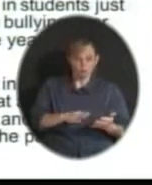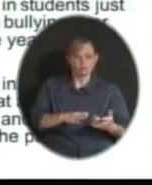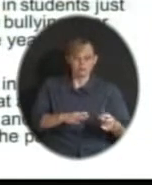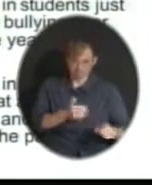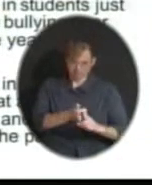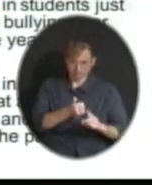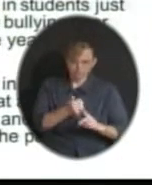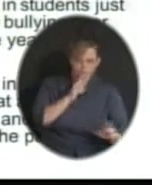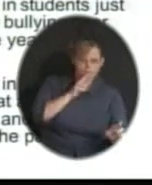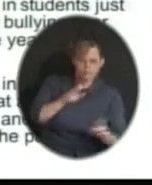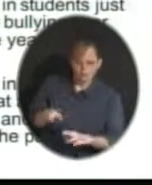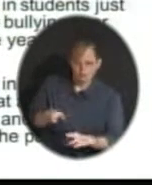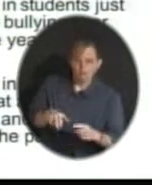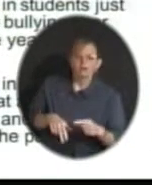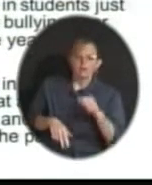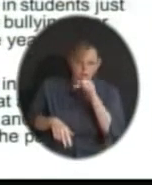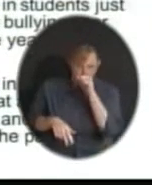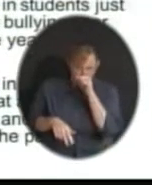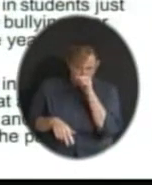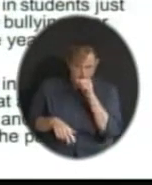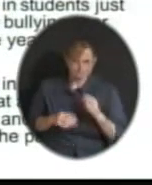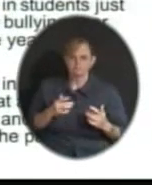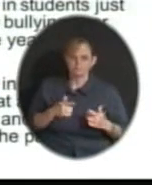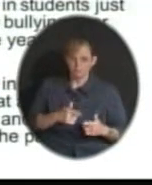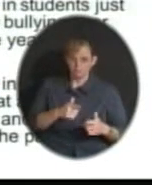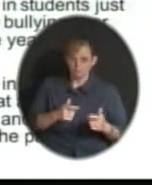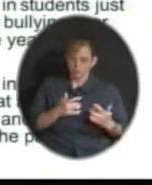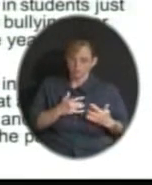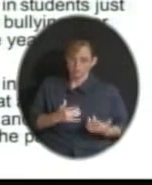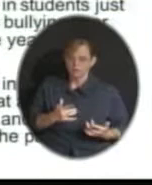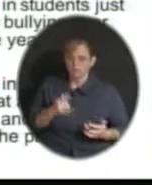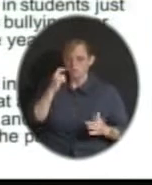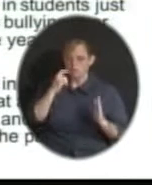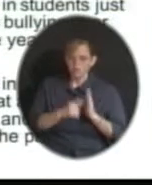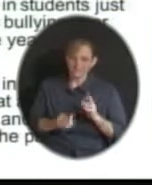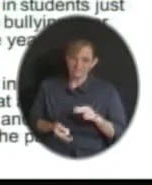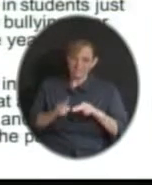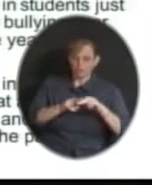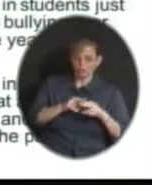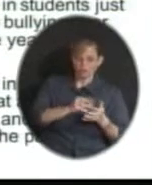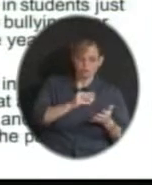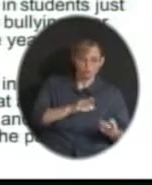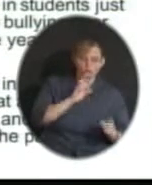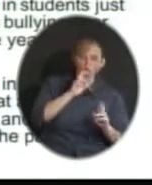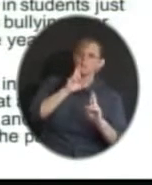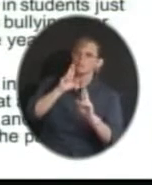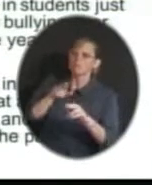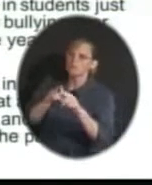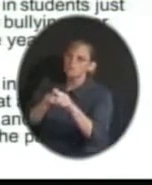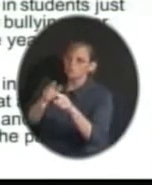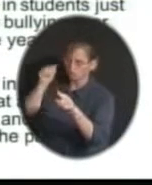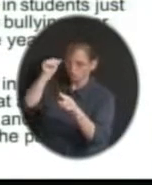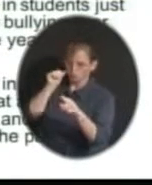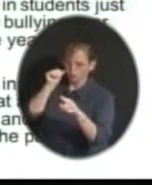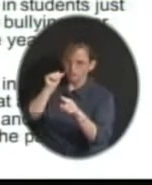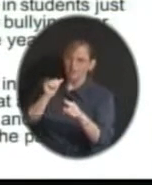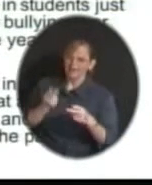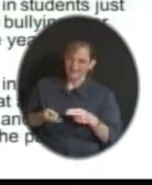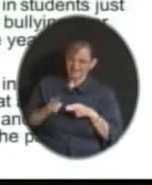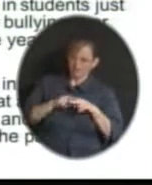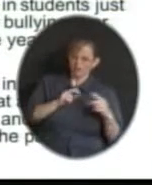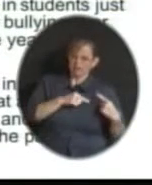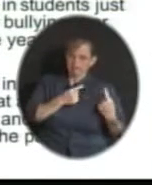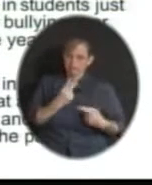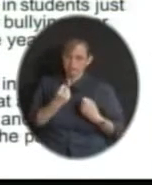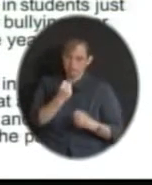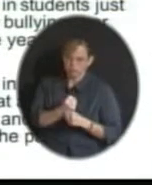bit about that. Some quick trends for you. So we've seen an increase in students that report to an adult. We've increased that over the last 2 years, and I really believe that it's been